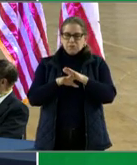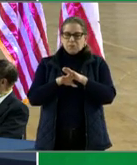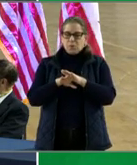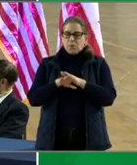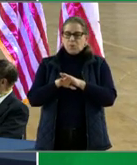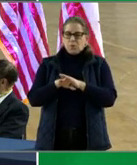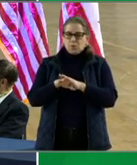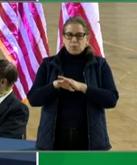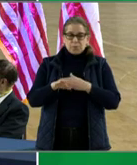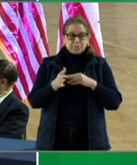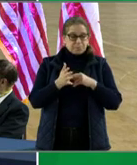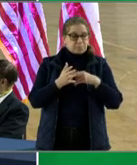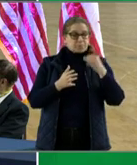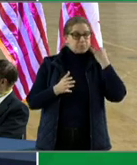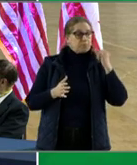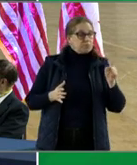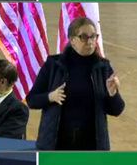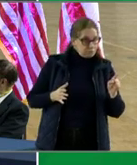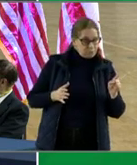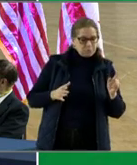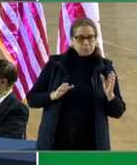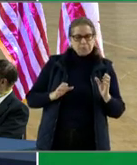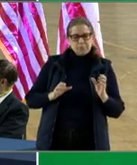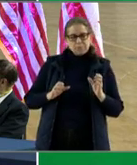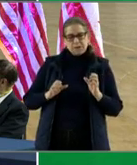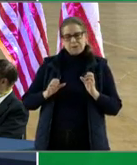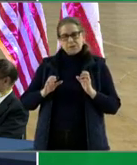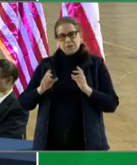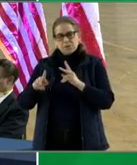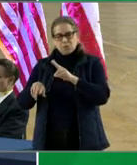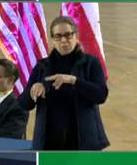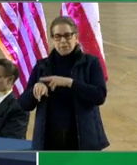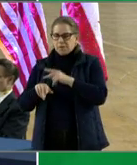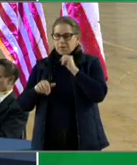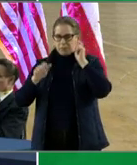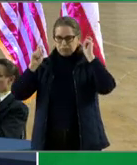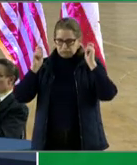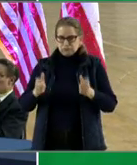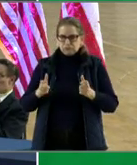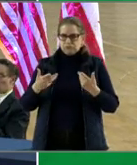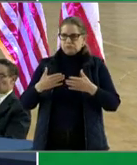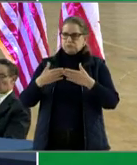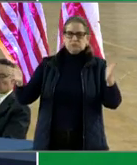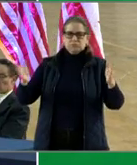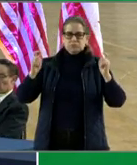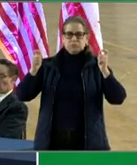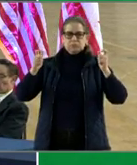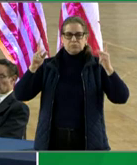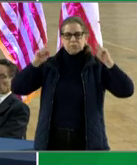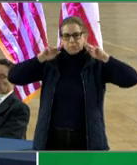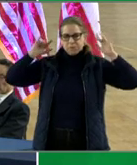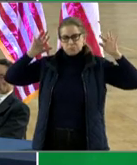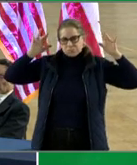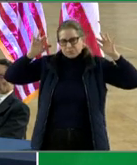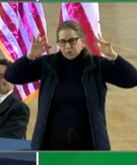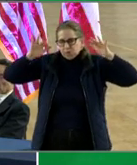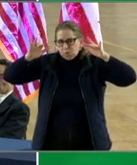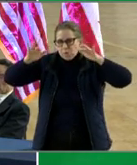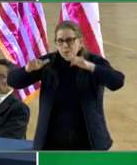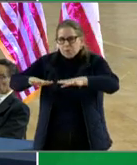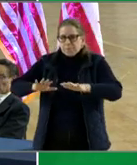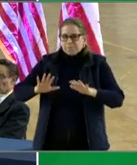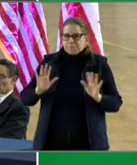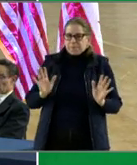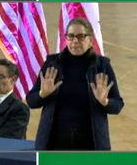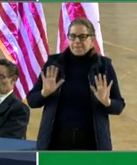at once. So that's what I would tell people. So let's focus on the things that we can control. You can control your movements, watching